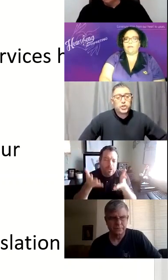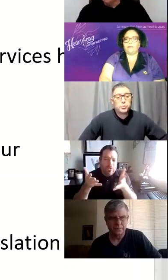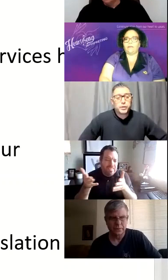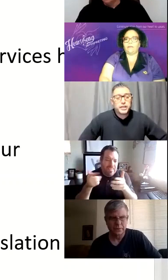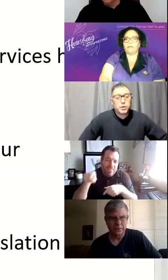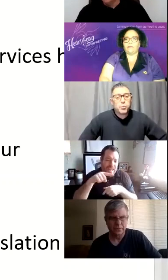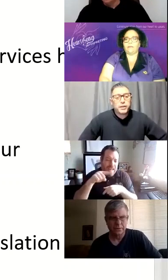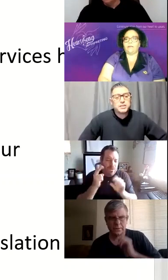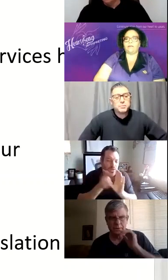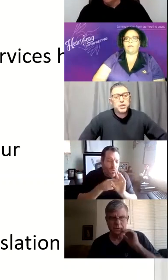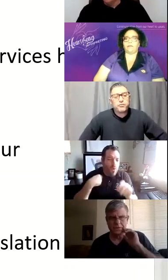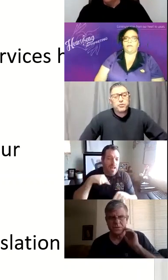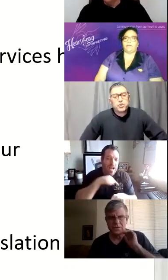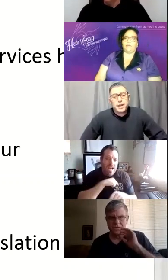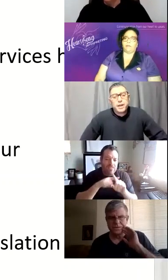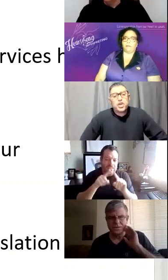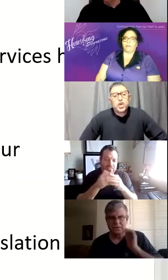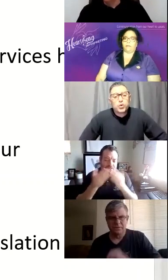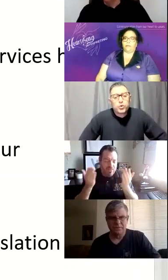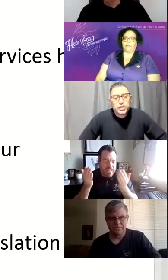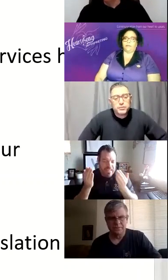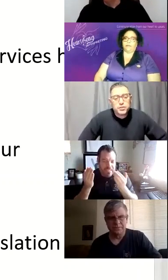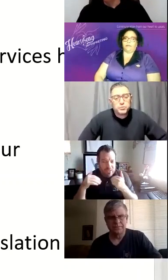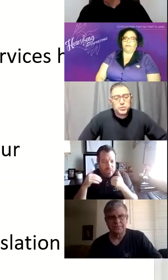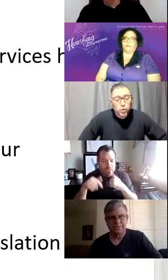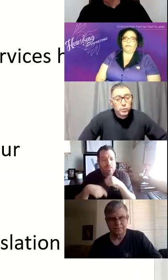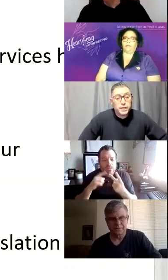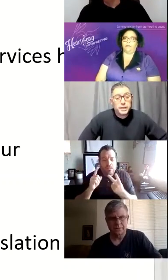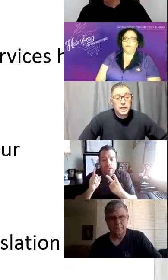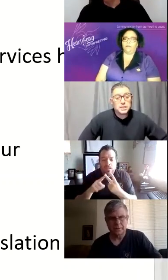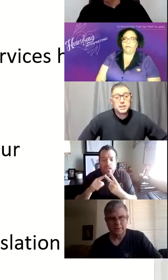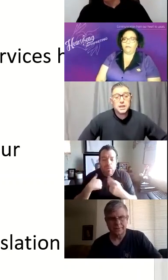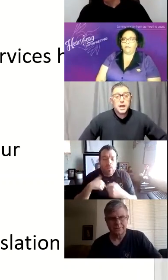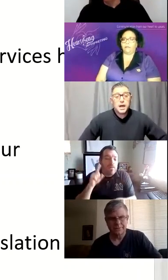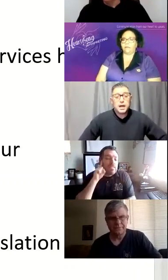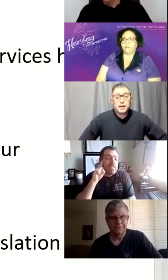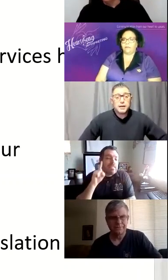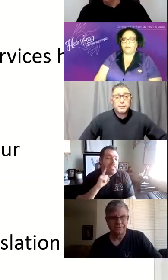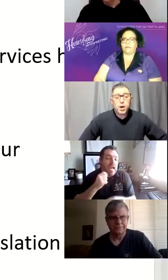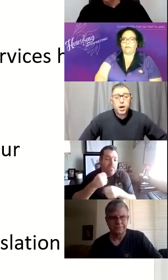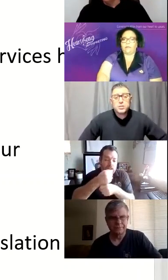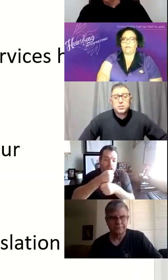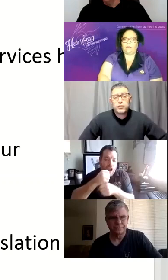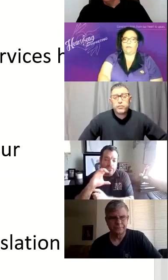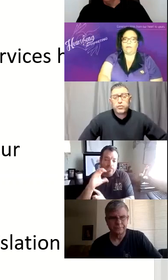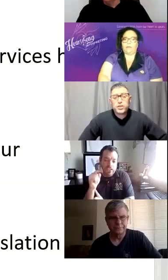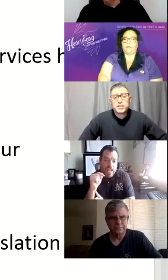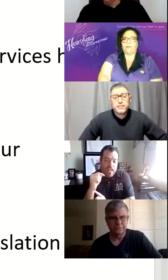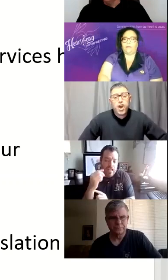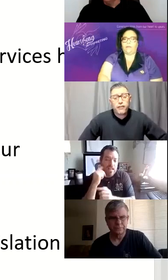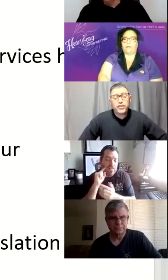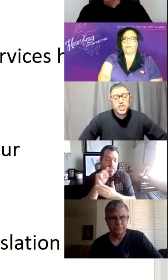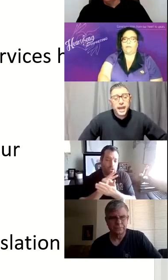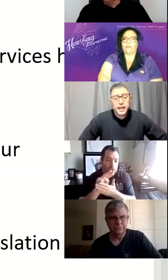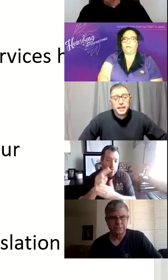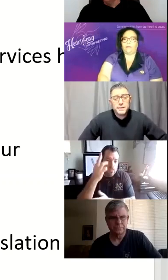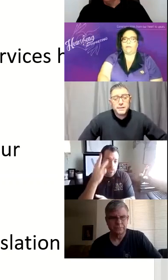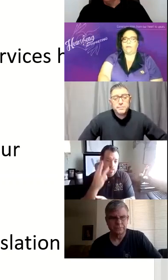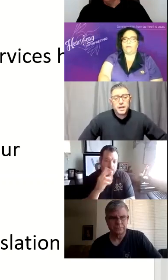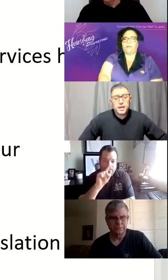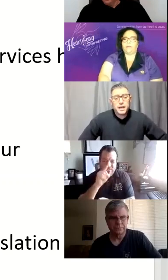on your interpreting because I want this to be your future. We have to encourage them to join with us. Also for Deaf Coffee